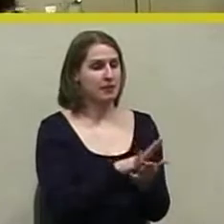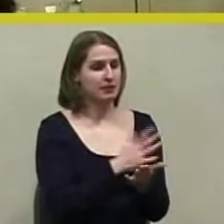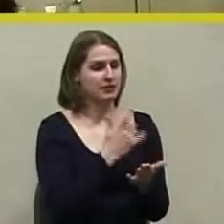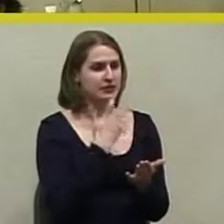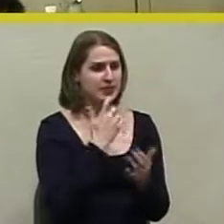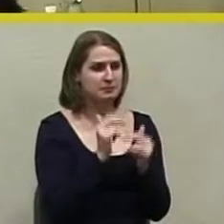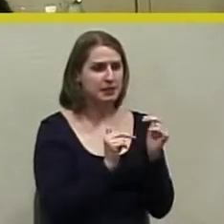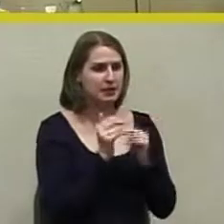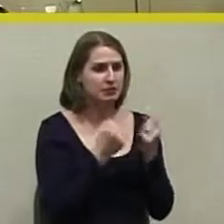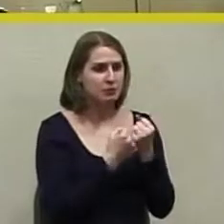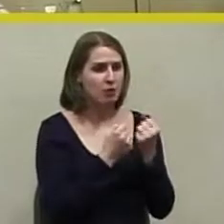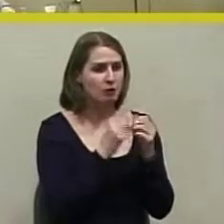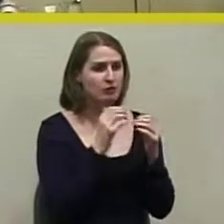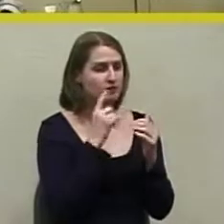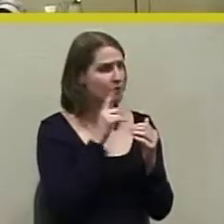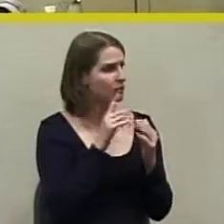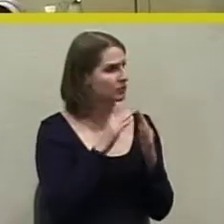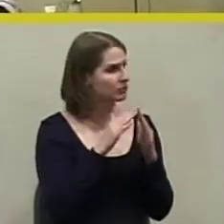for Consultation.